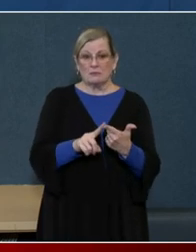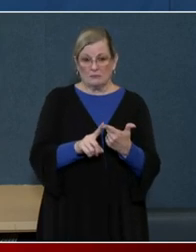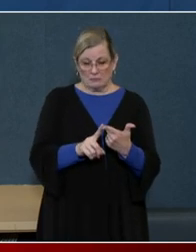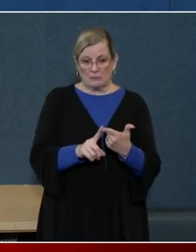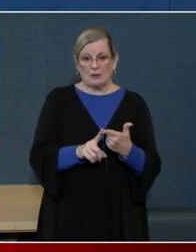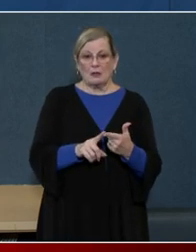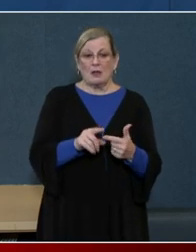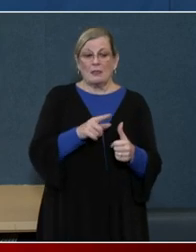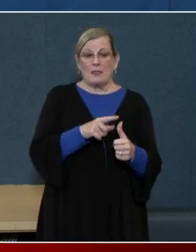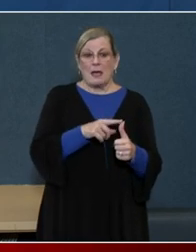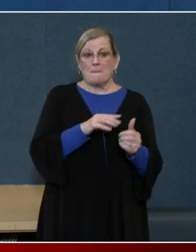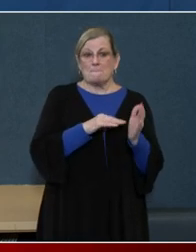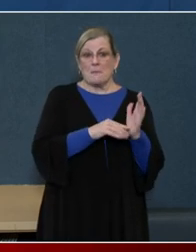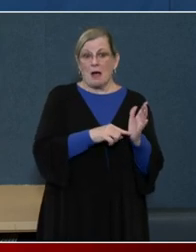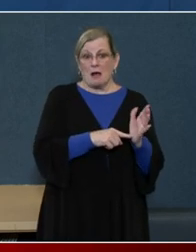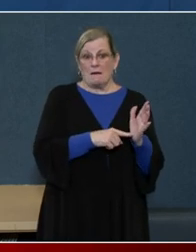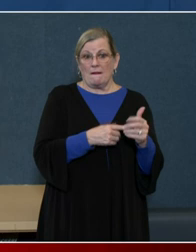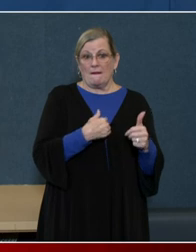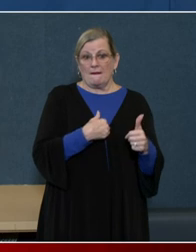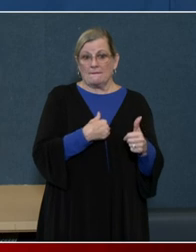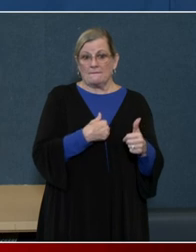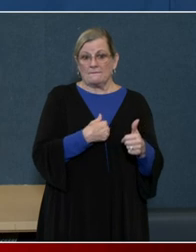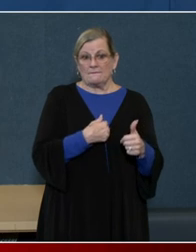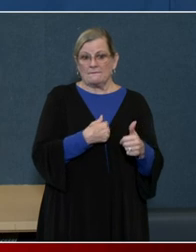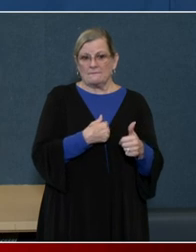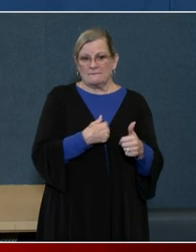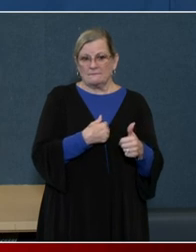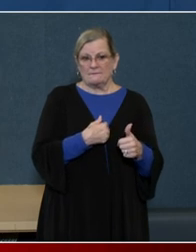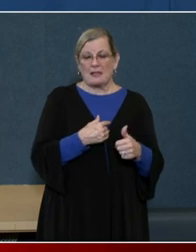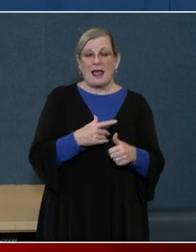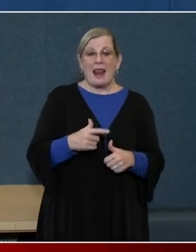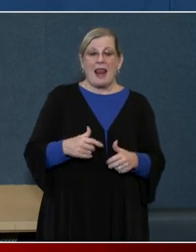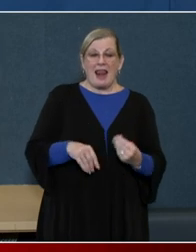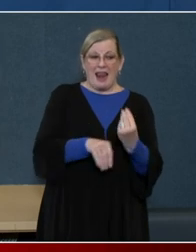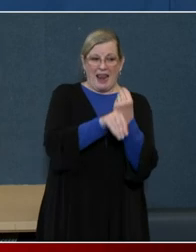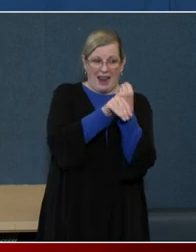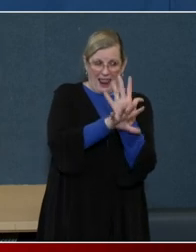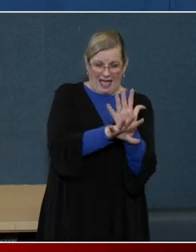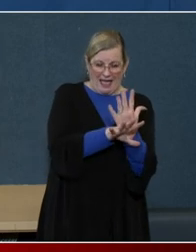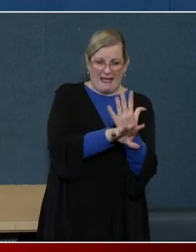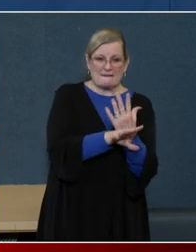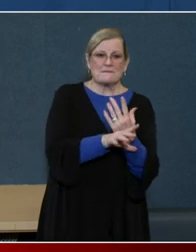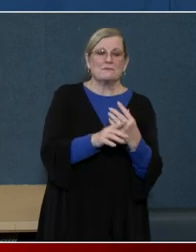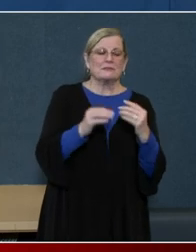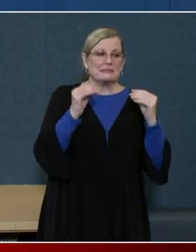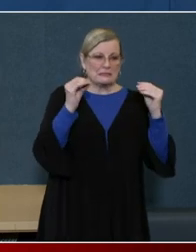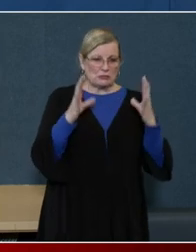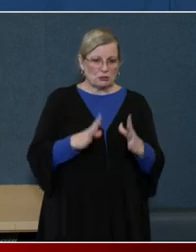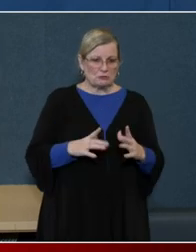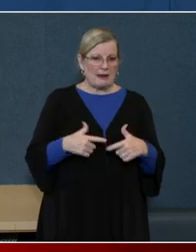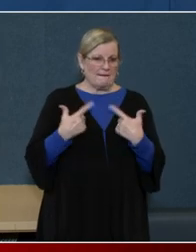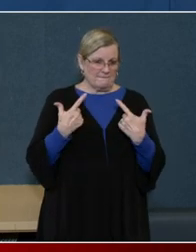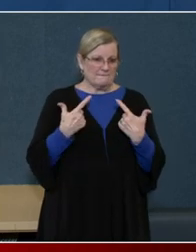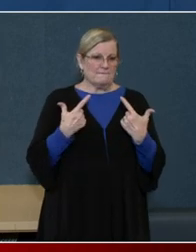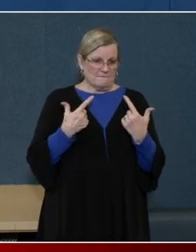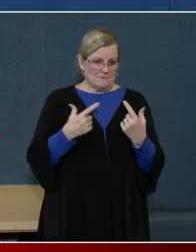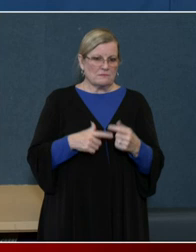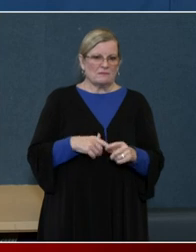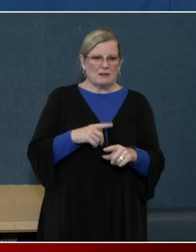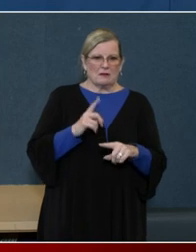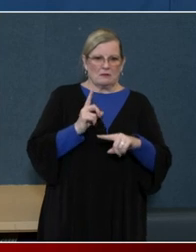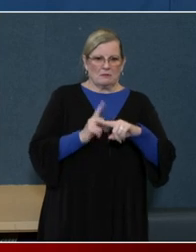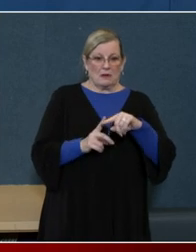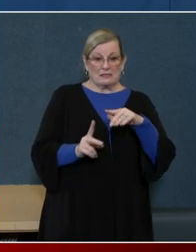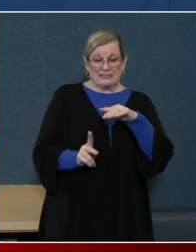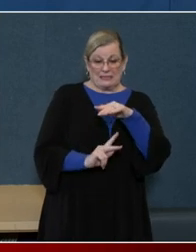the opportunity to have live virtual instruction, and they will also have independent learning time. Students will continue to